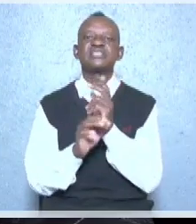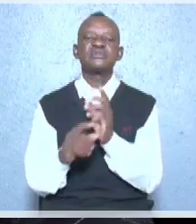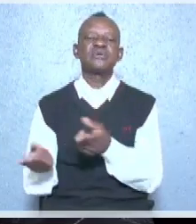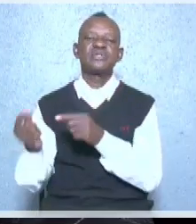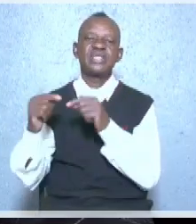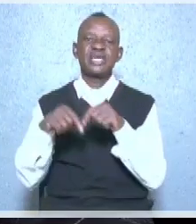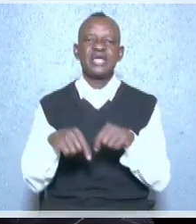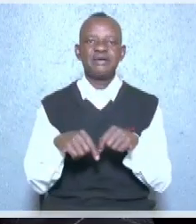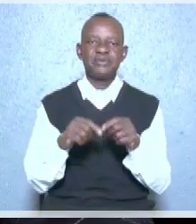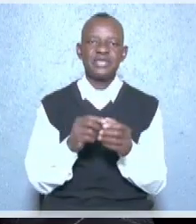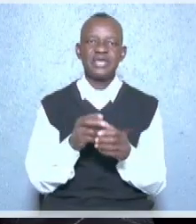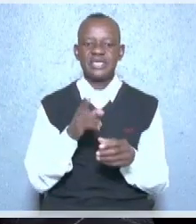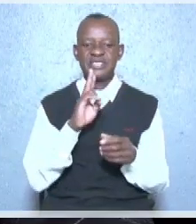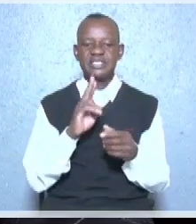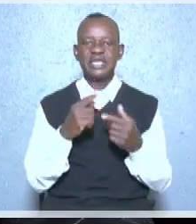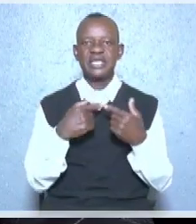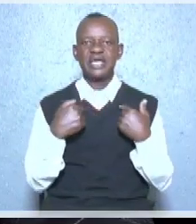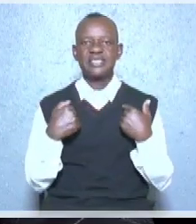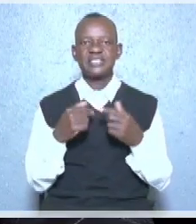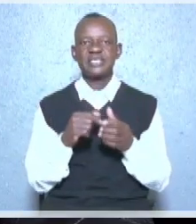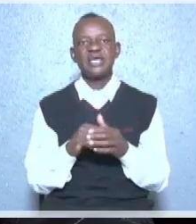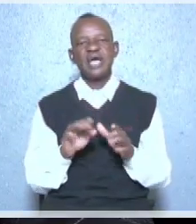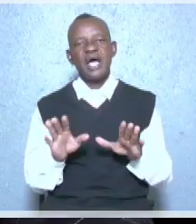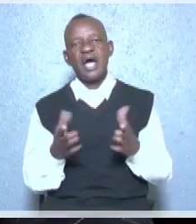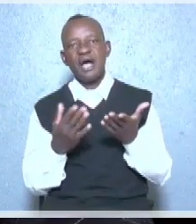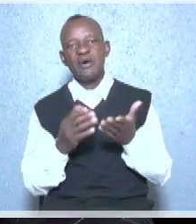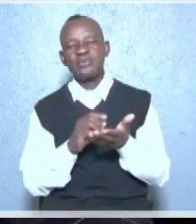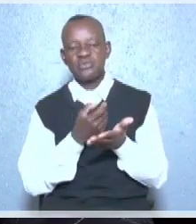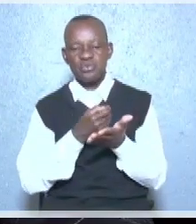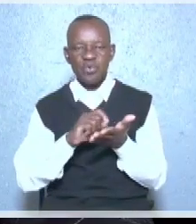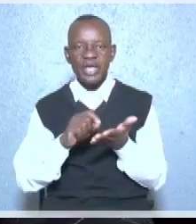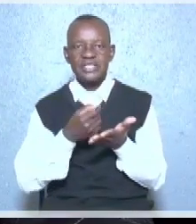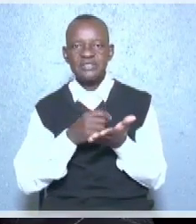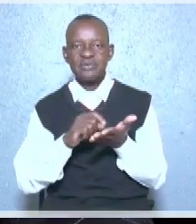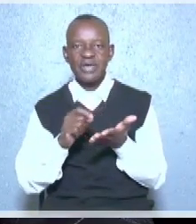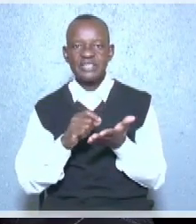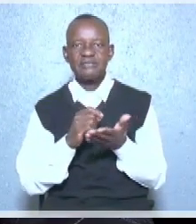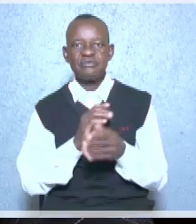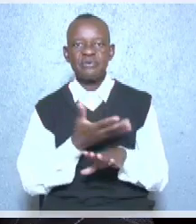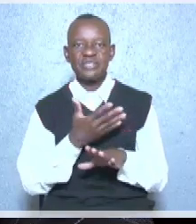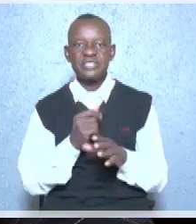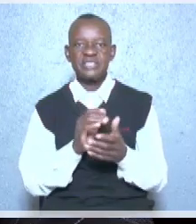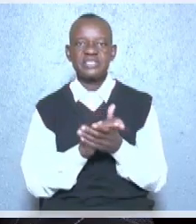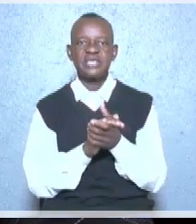Vickson how to write a Mandume and Mfayo story?